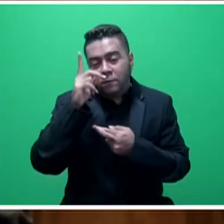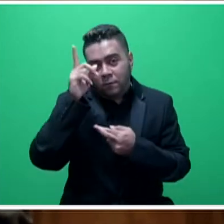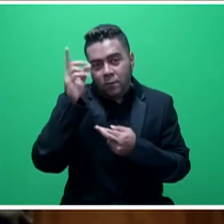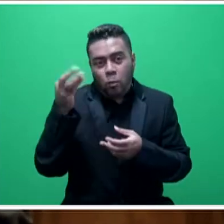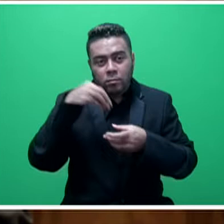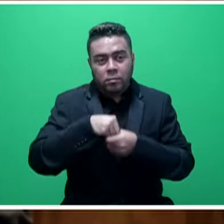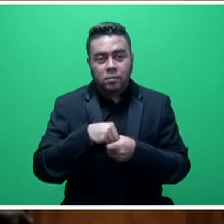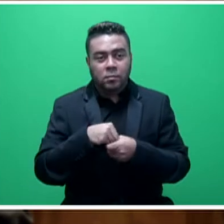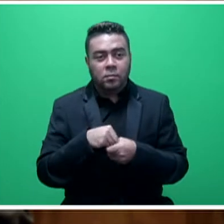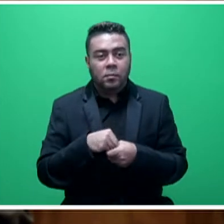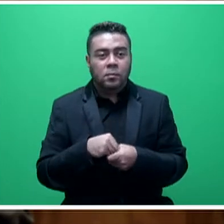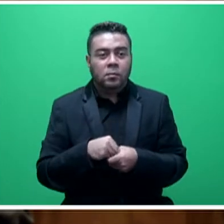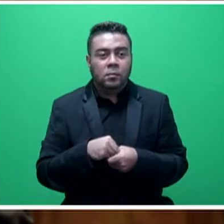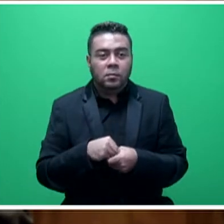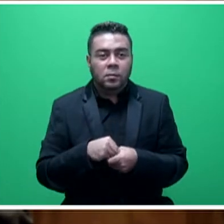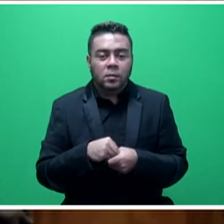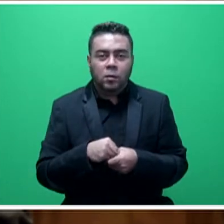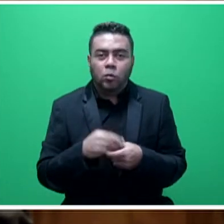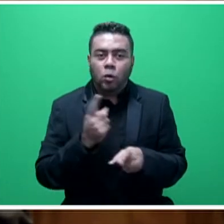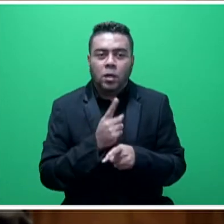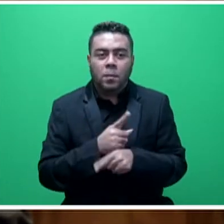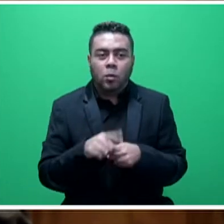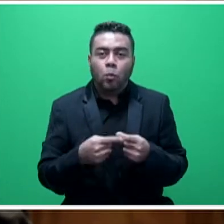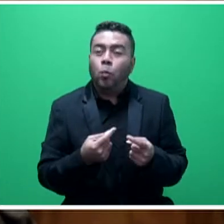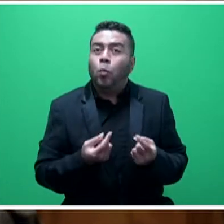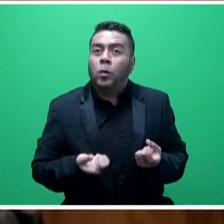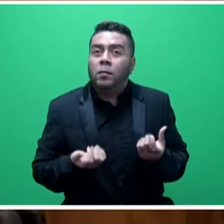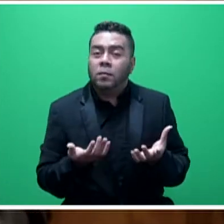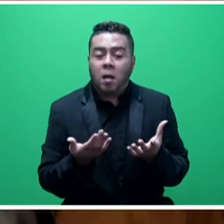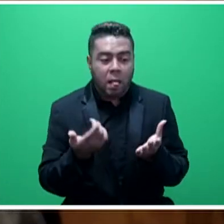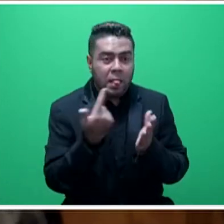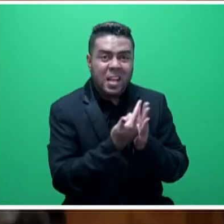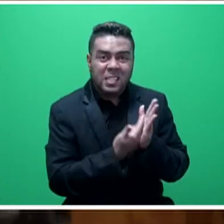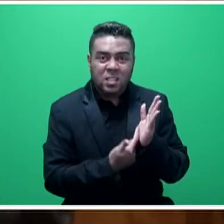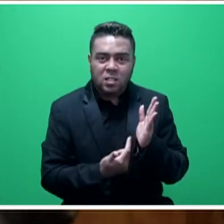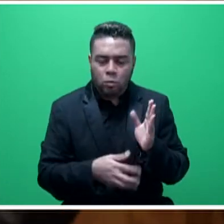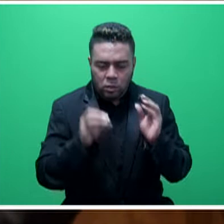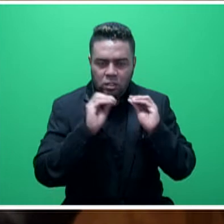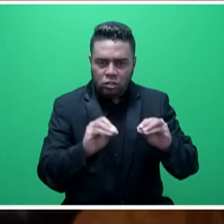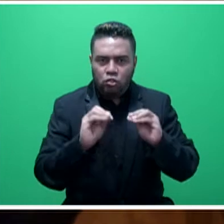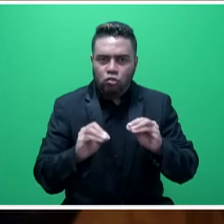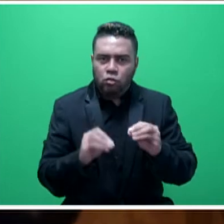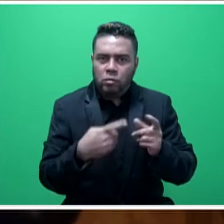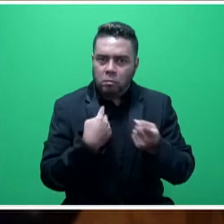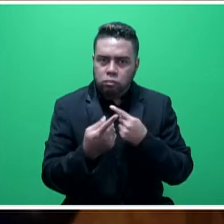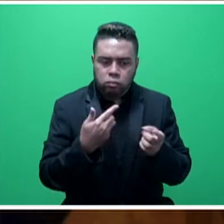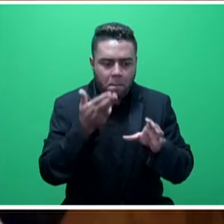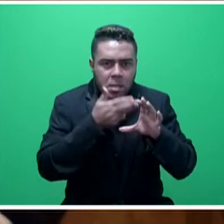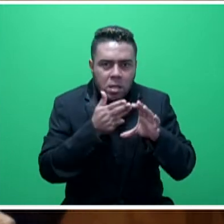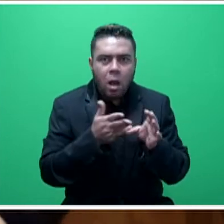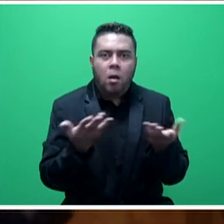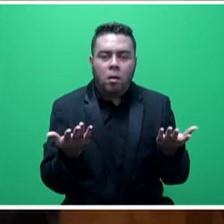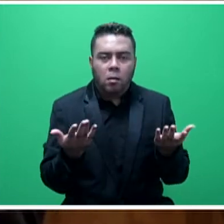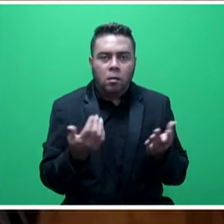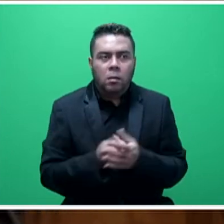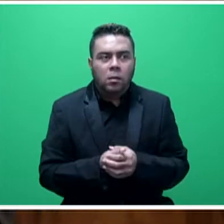important information relating to our ministries. We provided supplementary lessons for our children who wanted to continue learning on both social